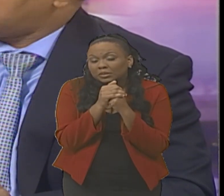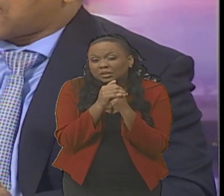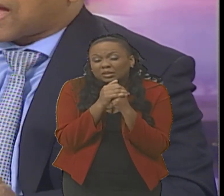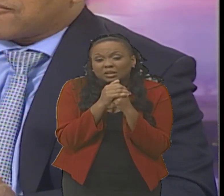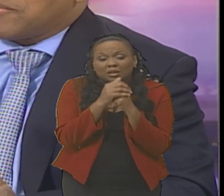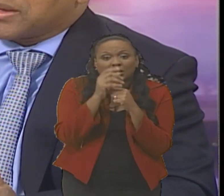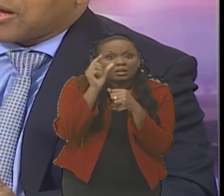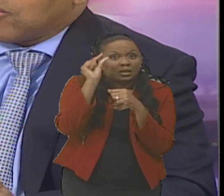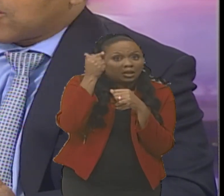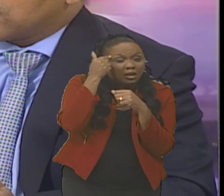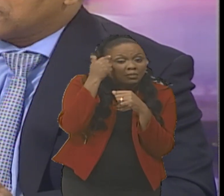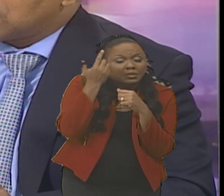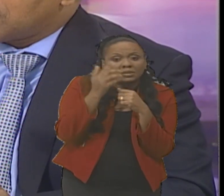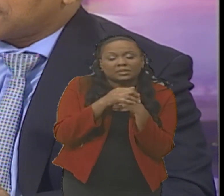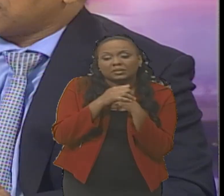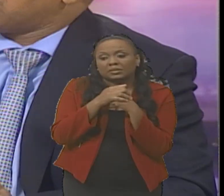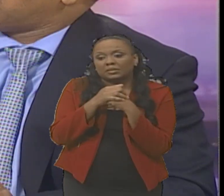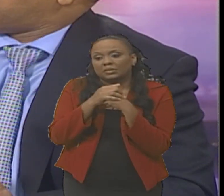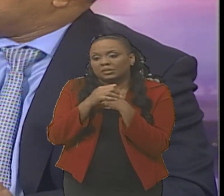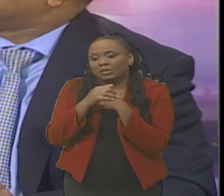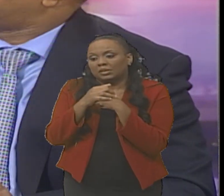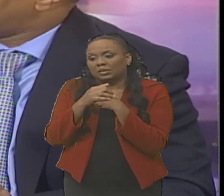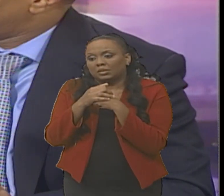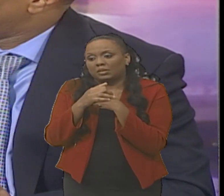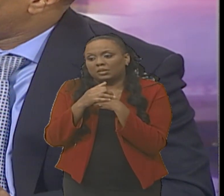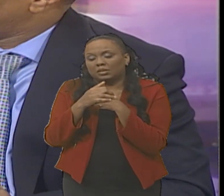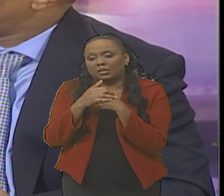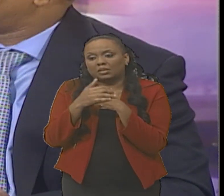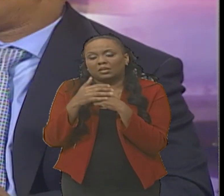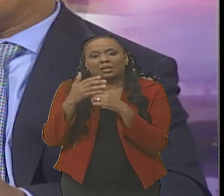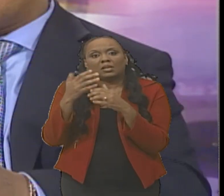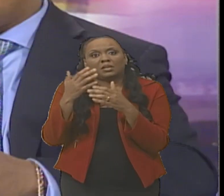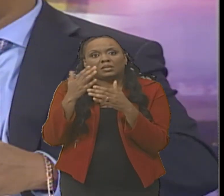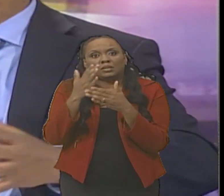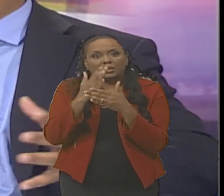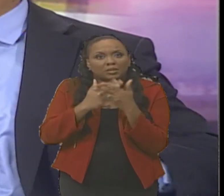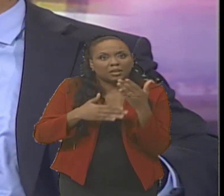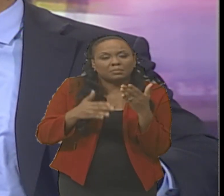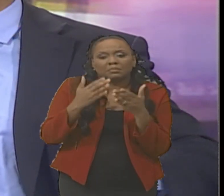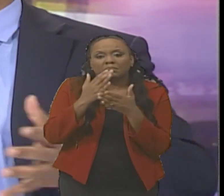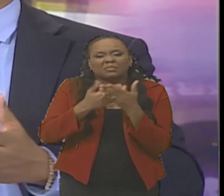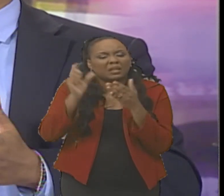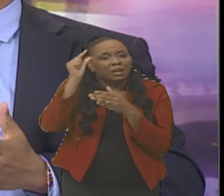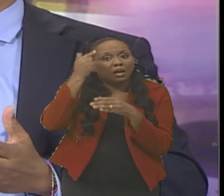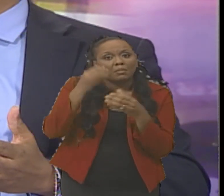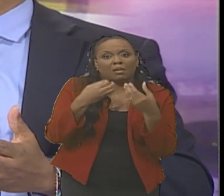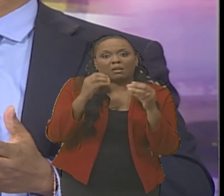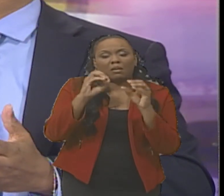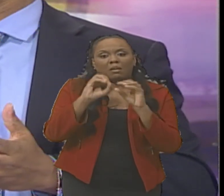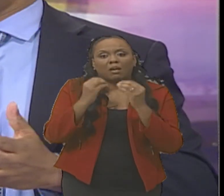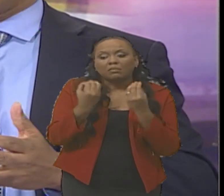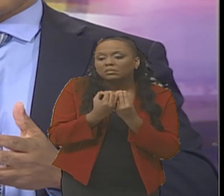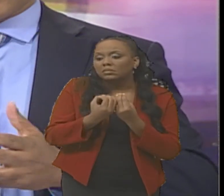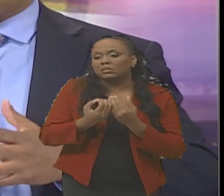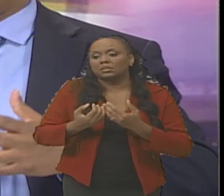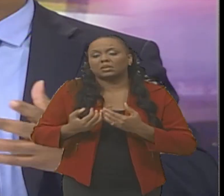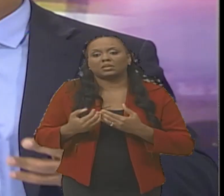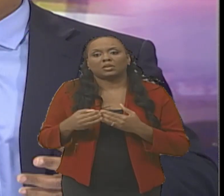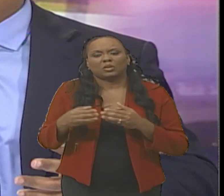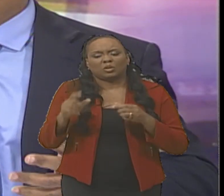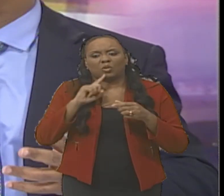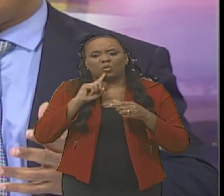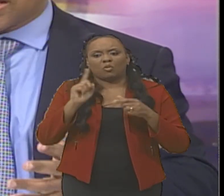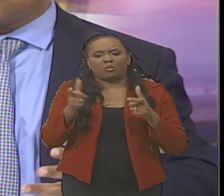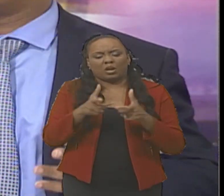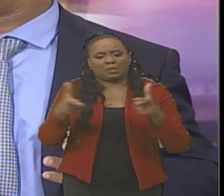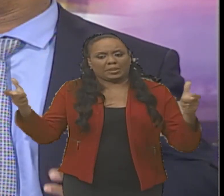SOEs have become what we would term unfit. They have become bloated, inefficiencies has crept